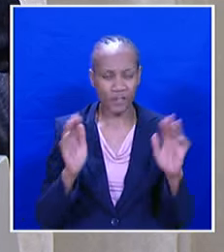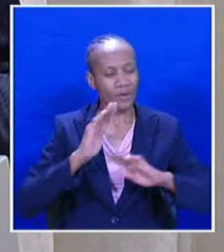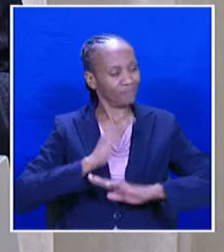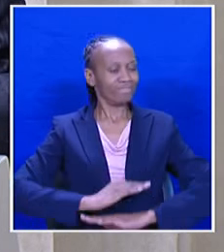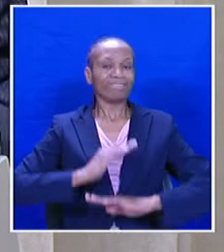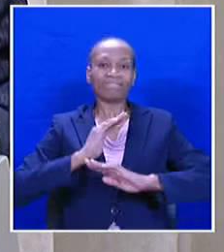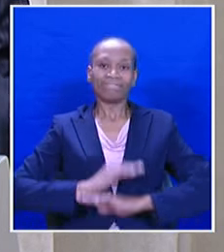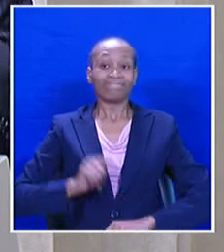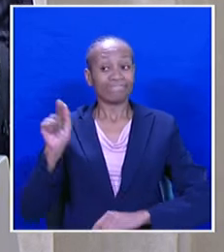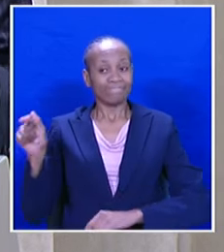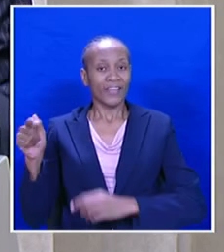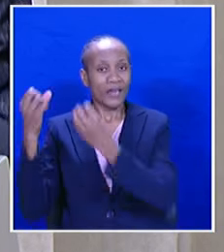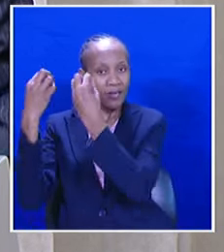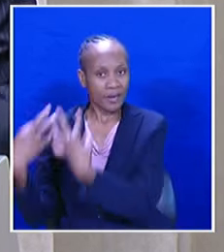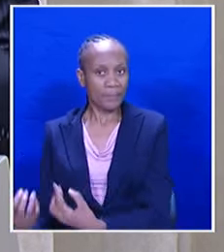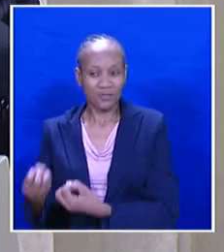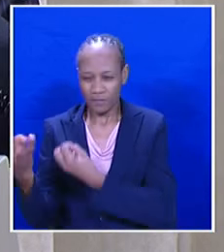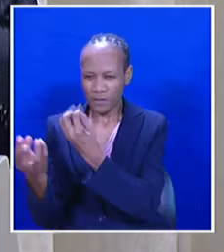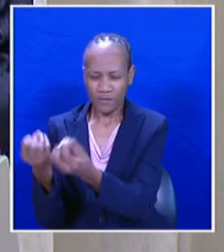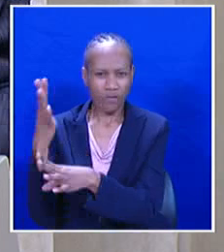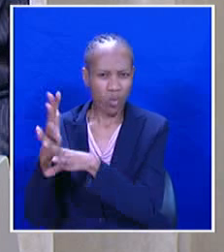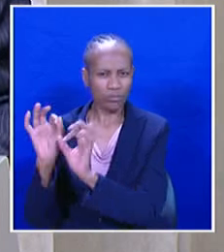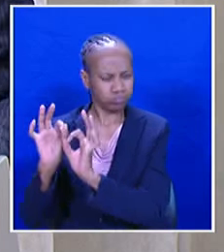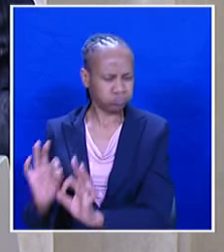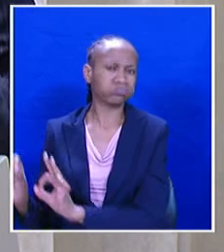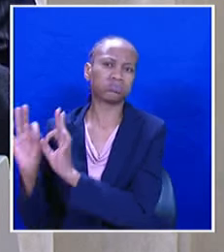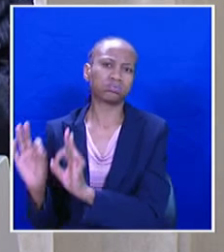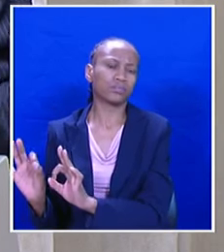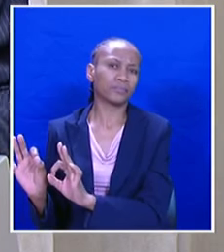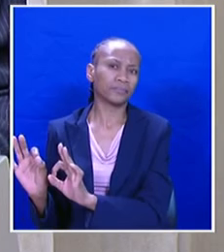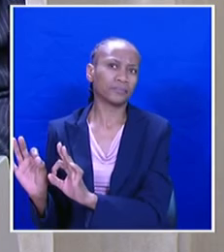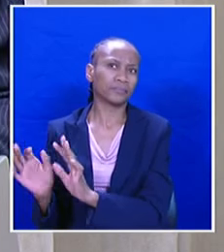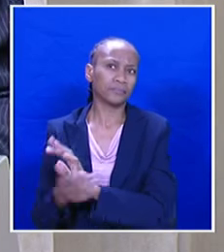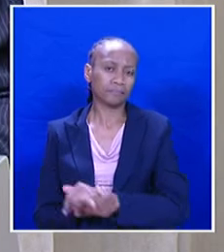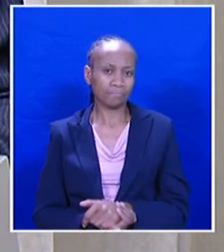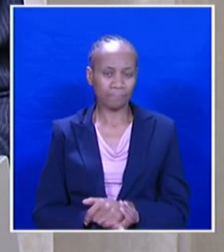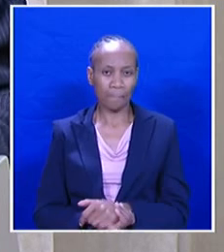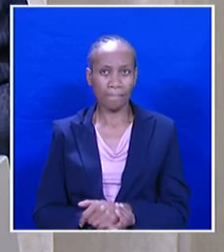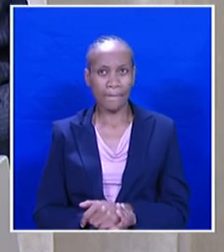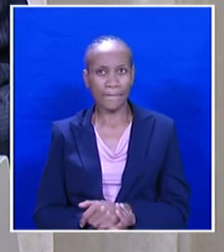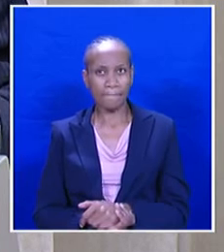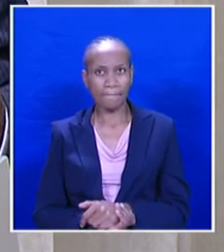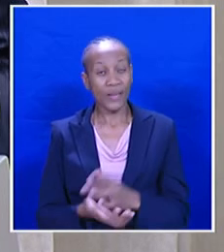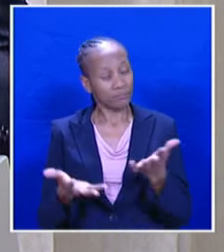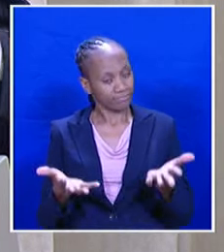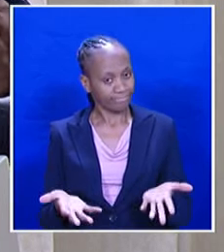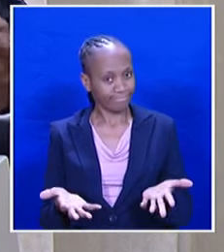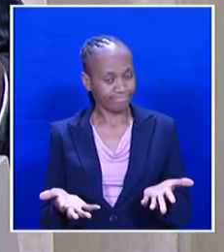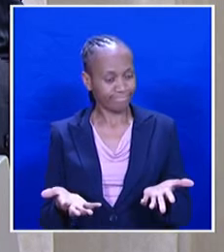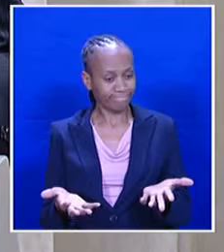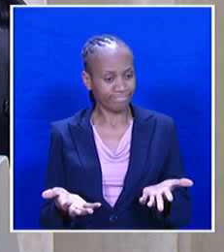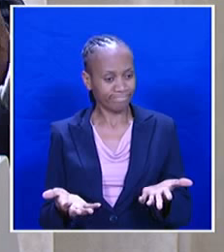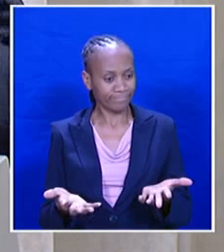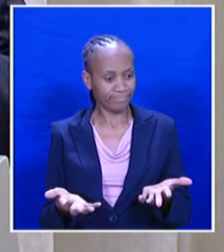figures that they are being given, they can look at them closely and they can verify them. So I think it's possibly a